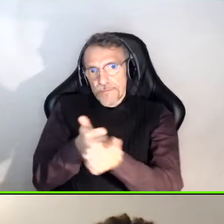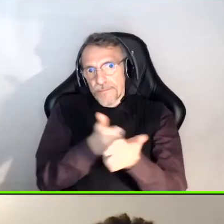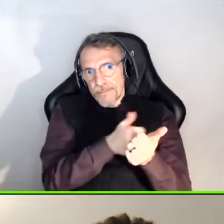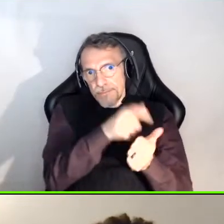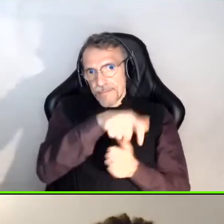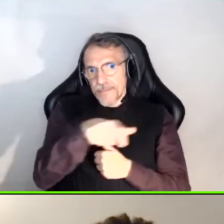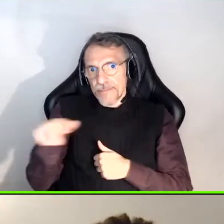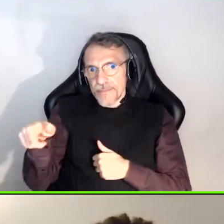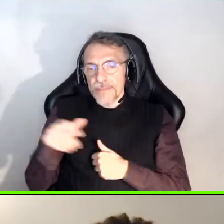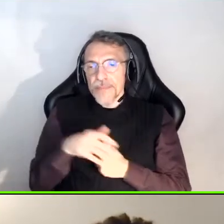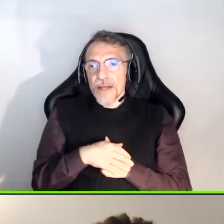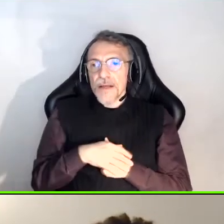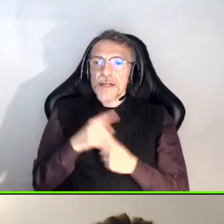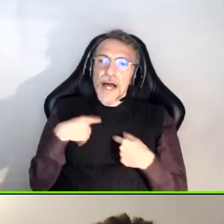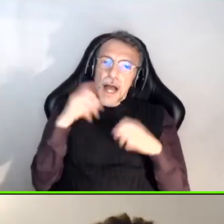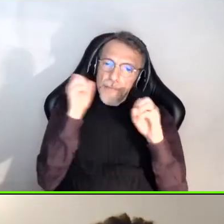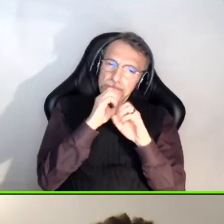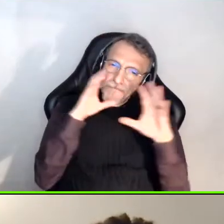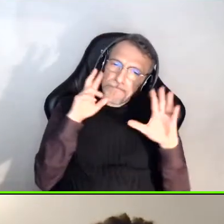citizens. I see it as